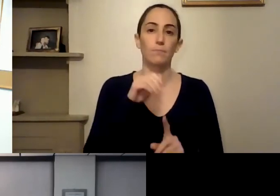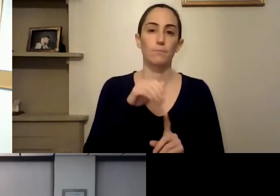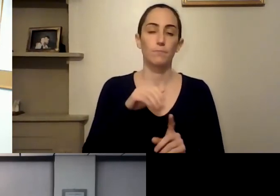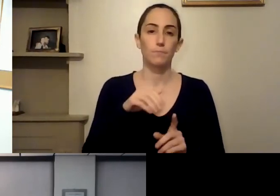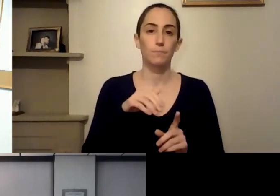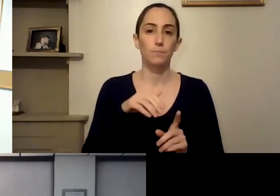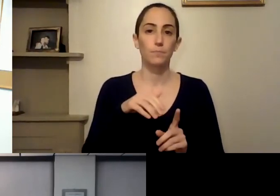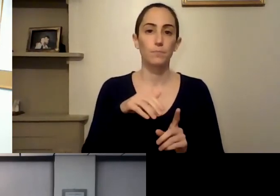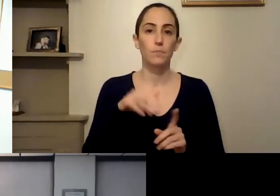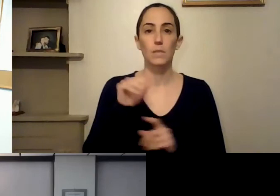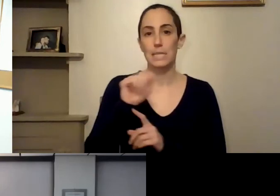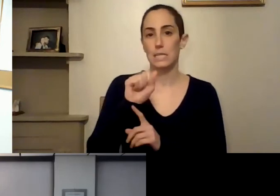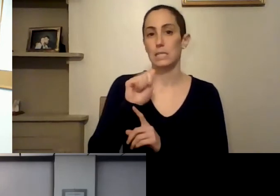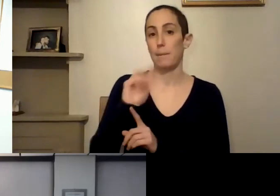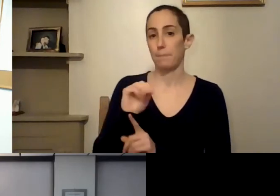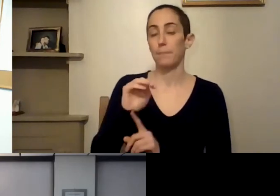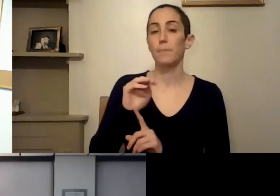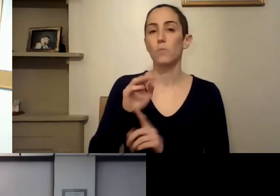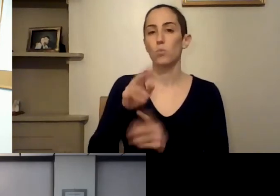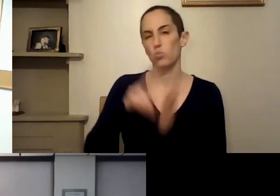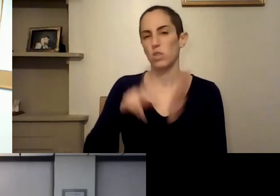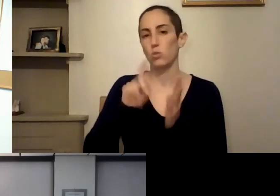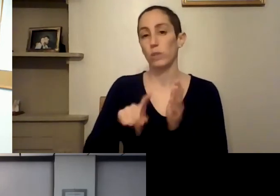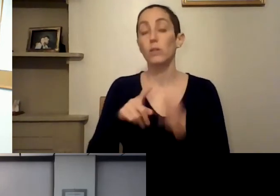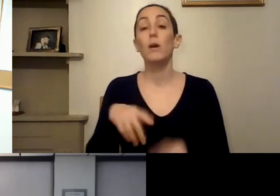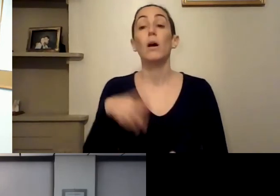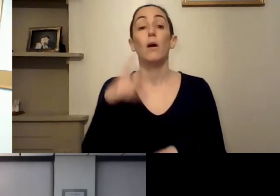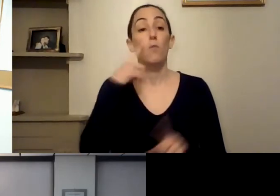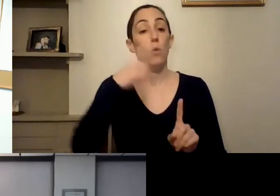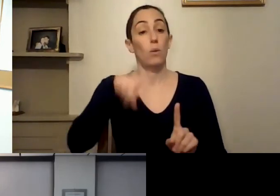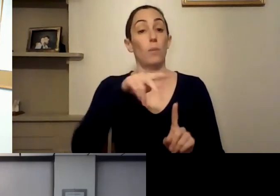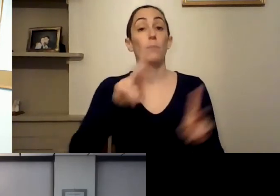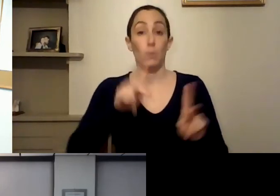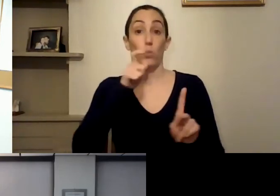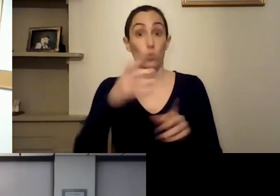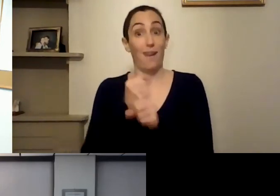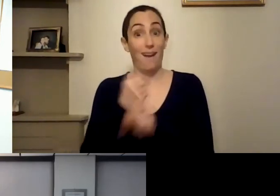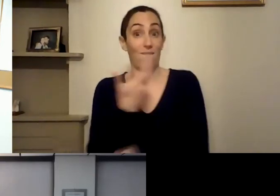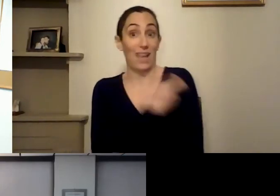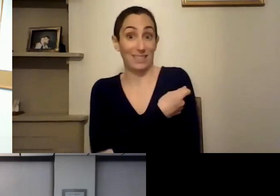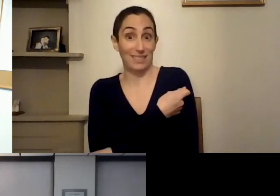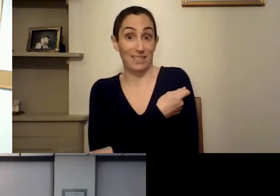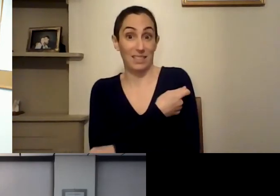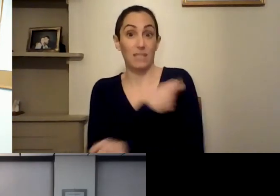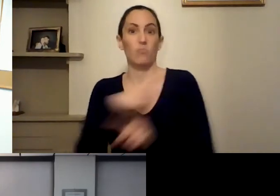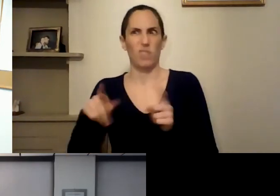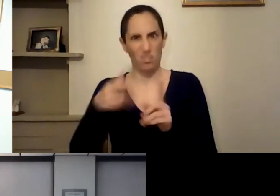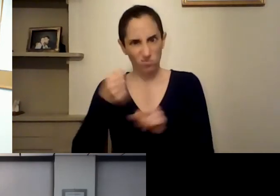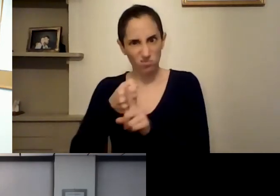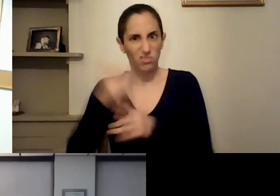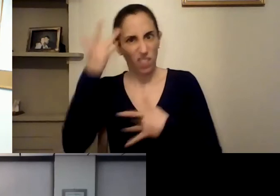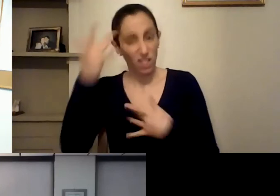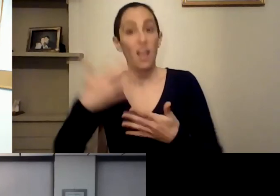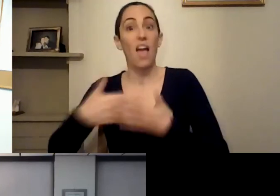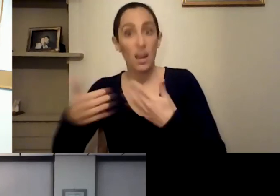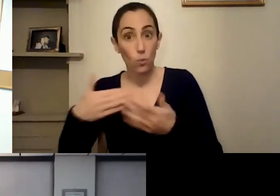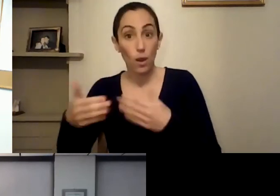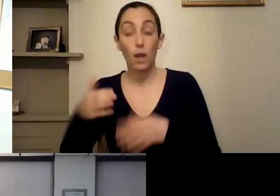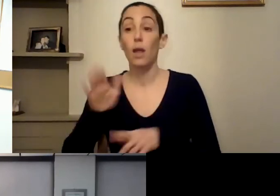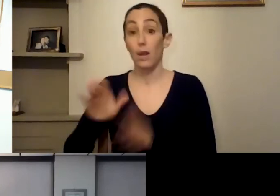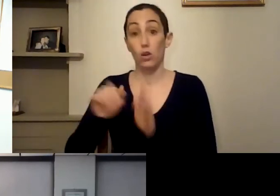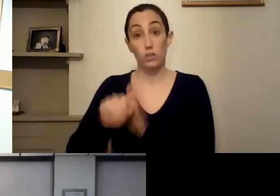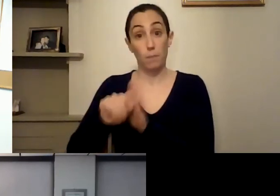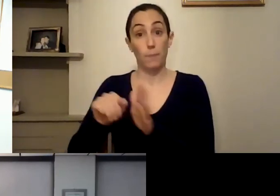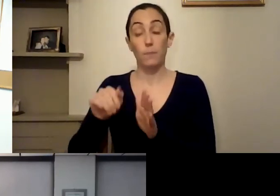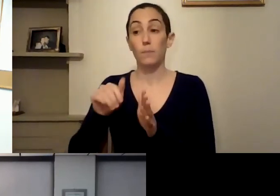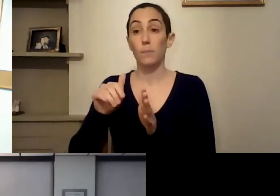For those who received the vaccine and did become ill, were their symptoms less severe, or were they similar to those who had the placebo? We